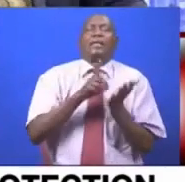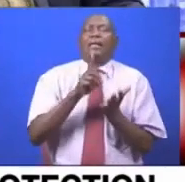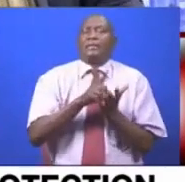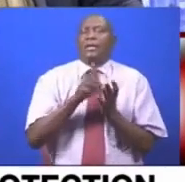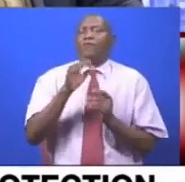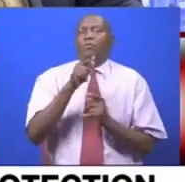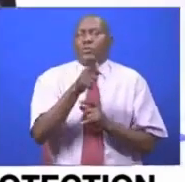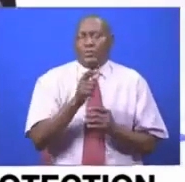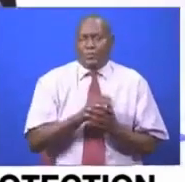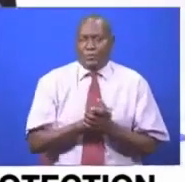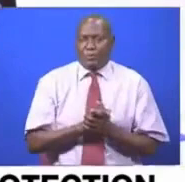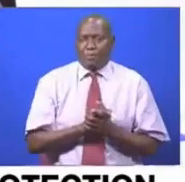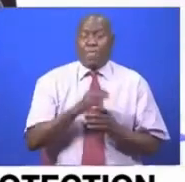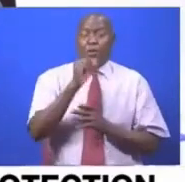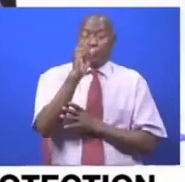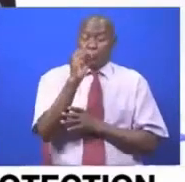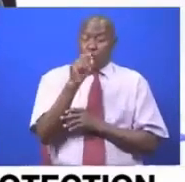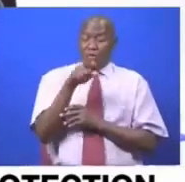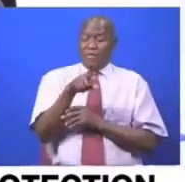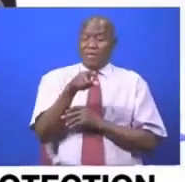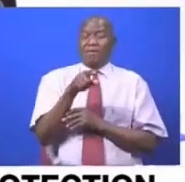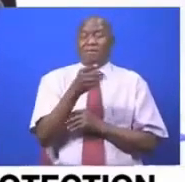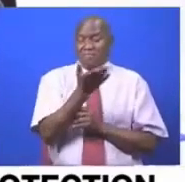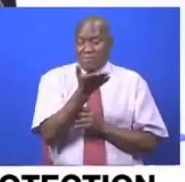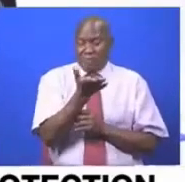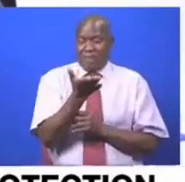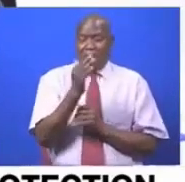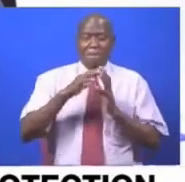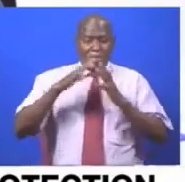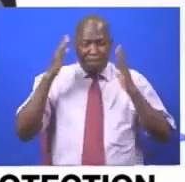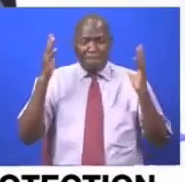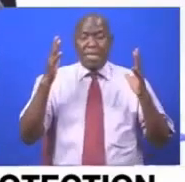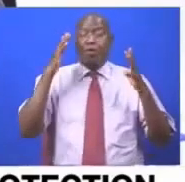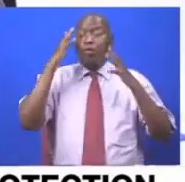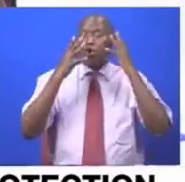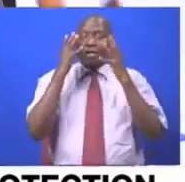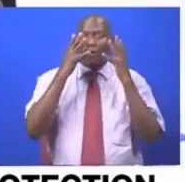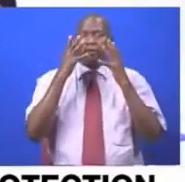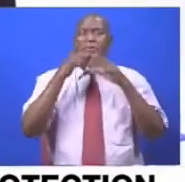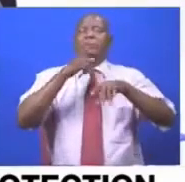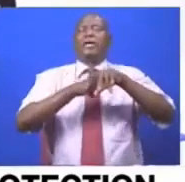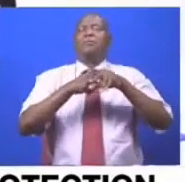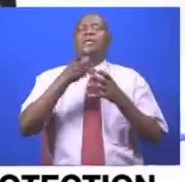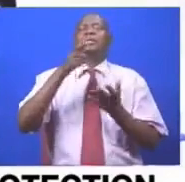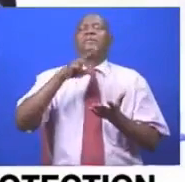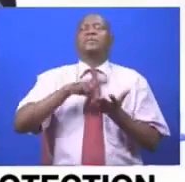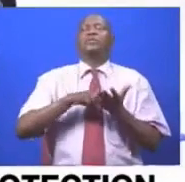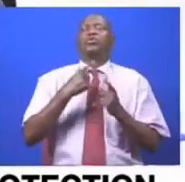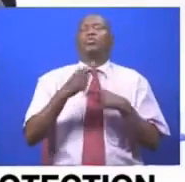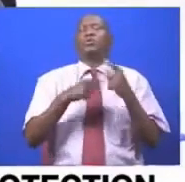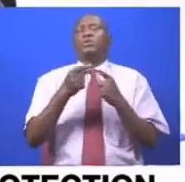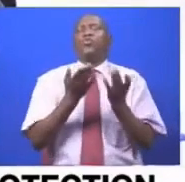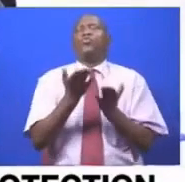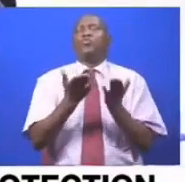data from you. And so there was a big worry in terms of during the registration process of the Huduma